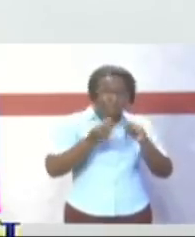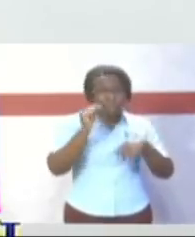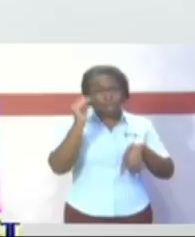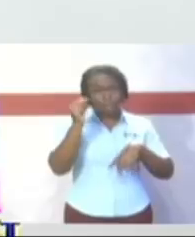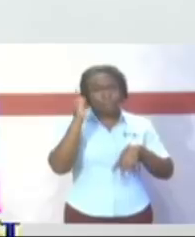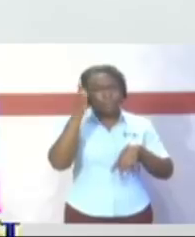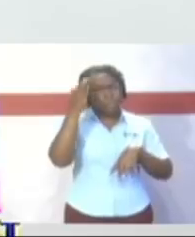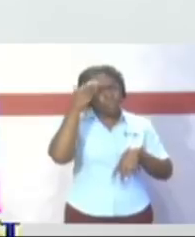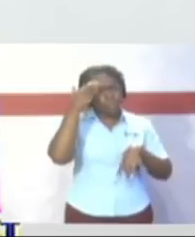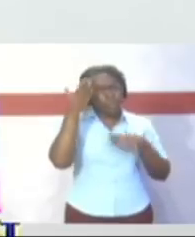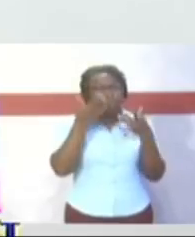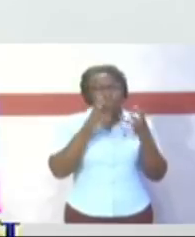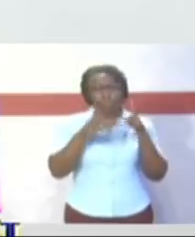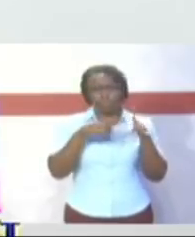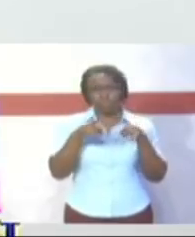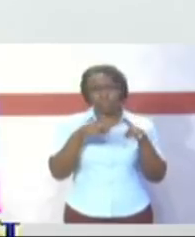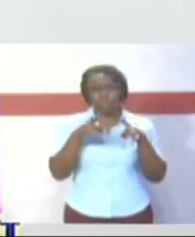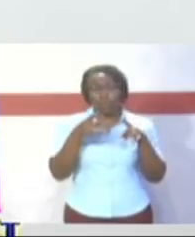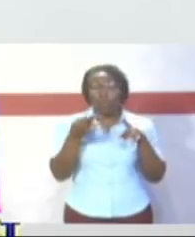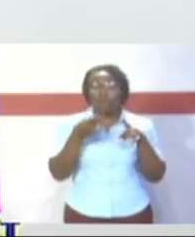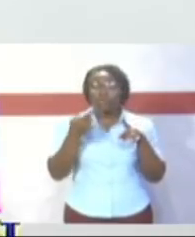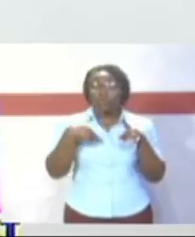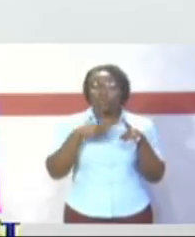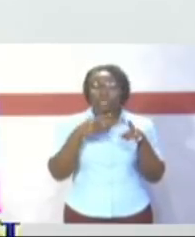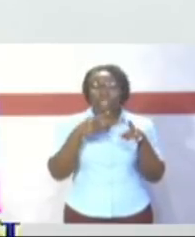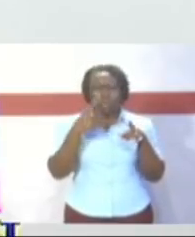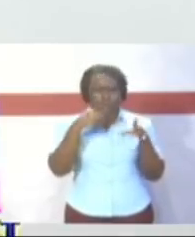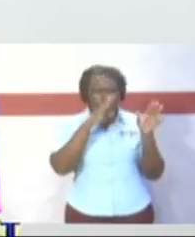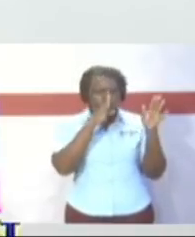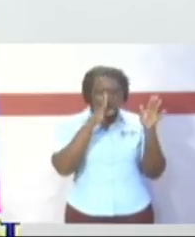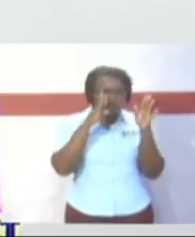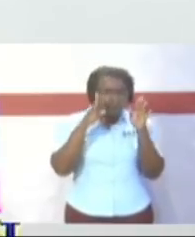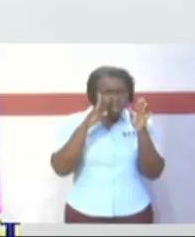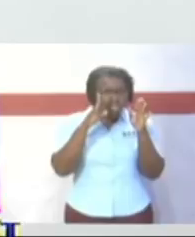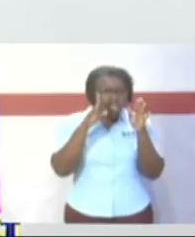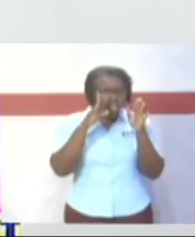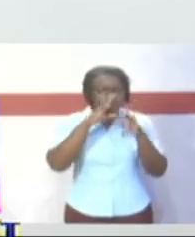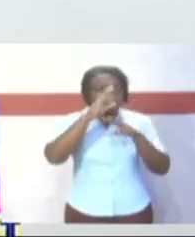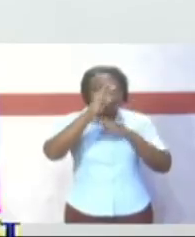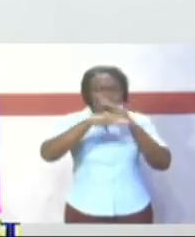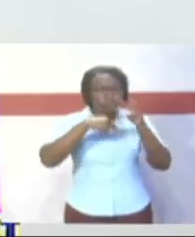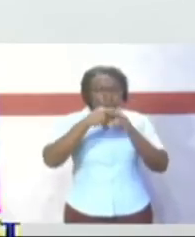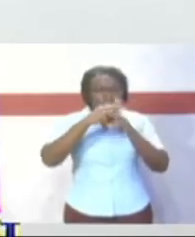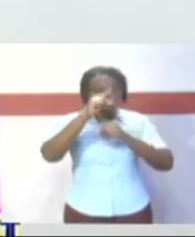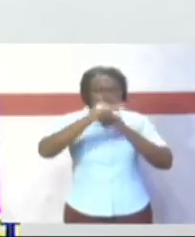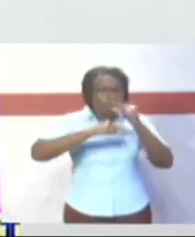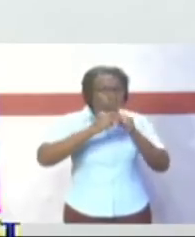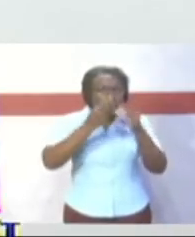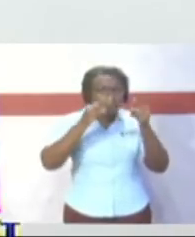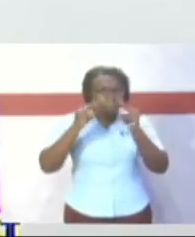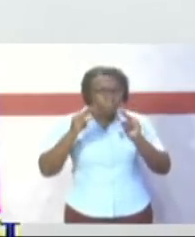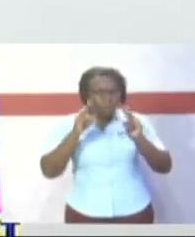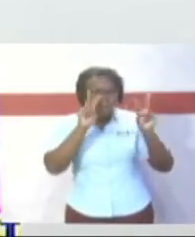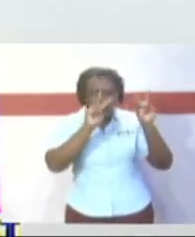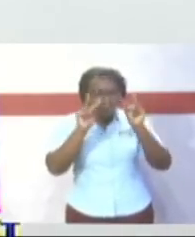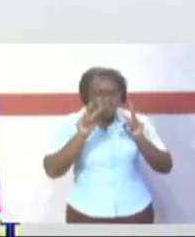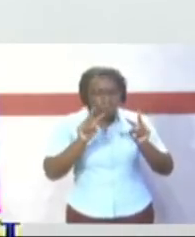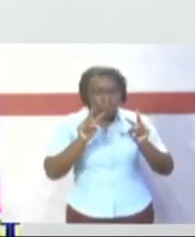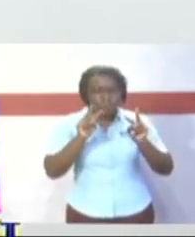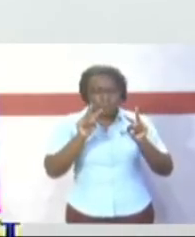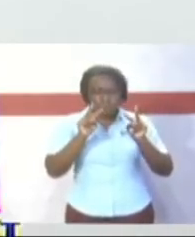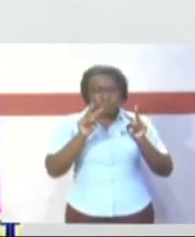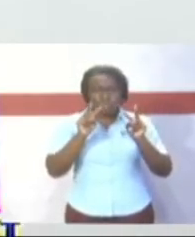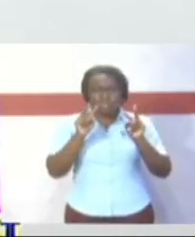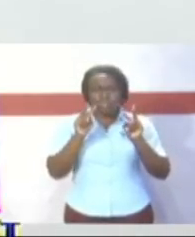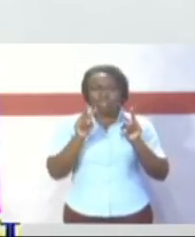to manage supplies because we were paying very close attention to what was happening globally with supply chains. We also had a range